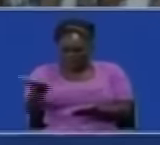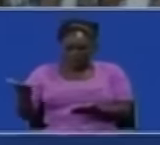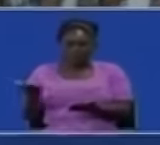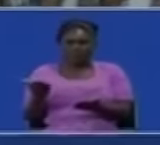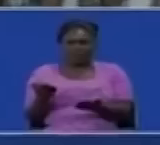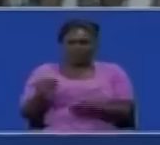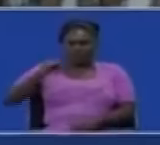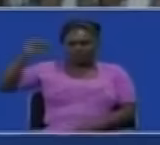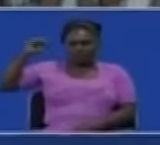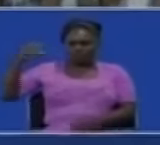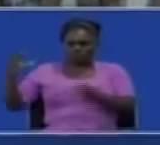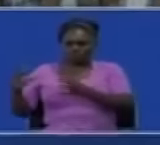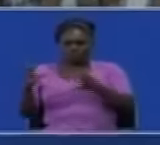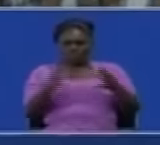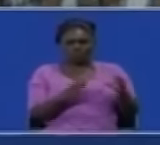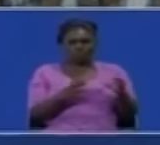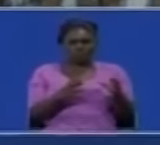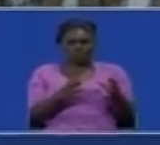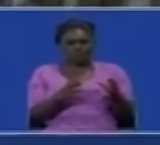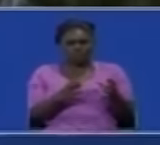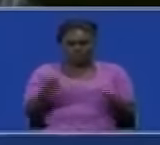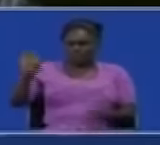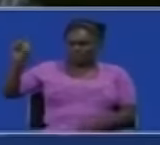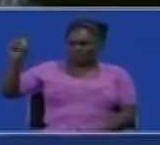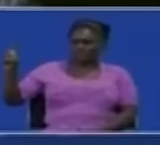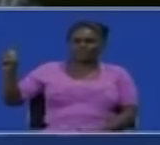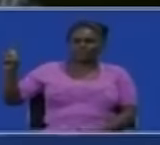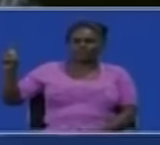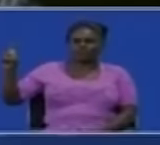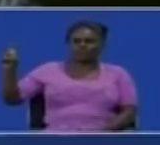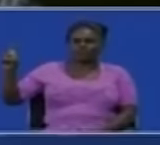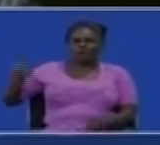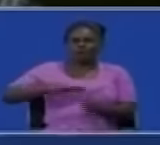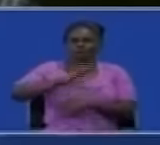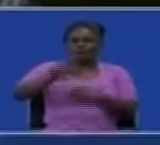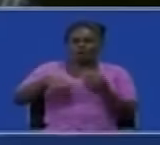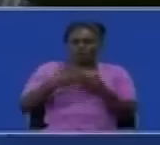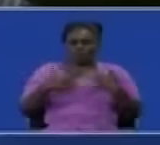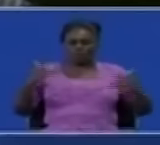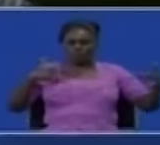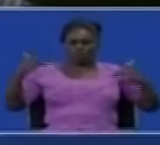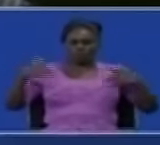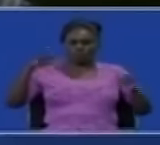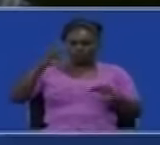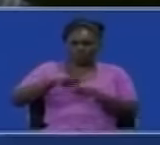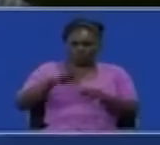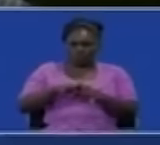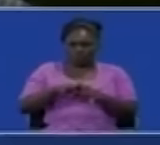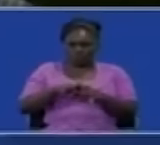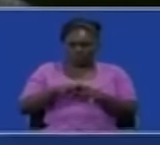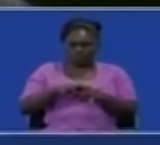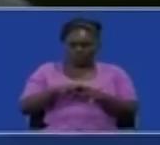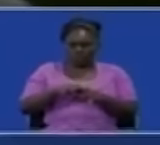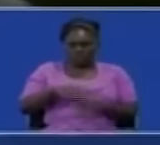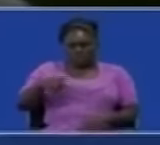the political parties, the executive, and all those who are concerned with the election, let's go into an overdrive